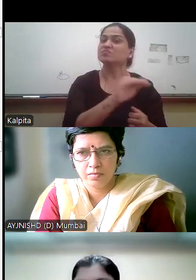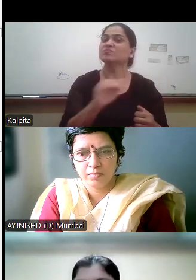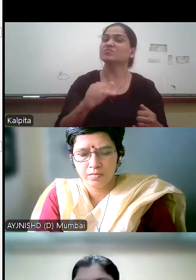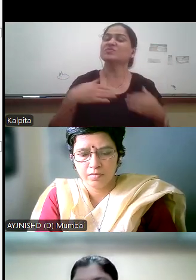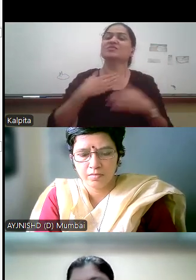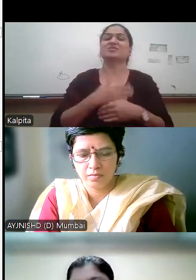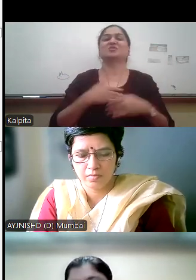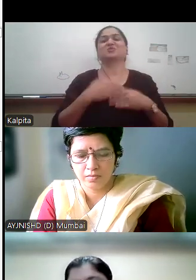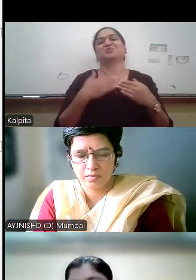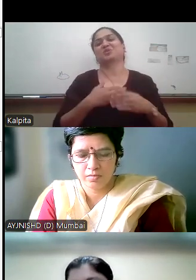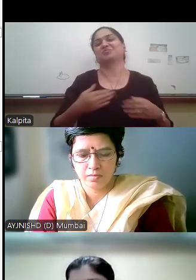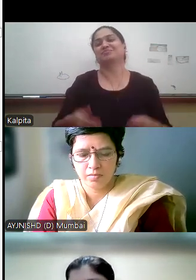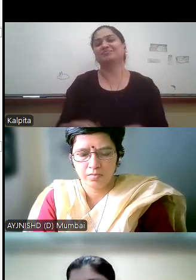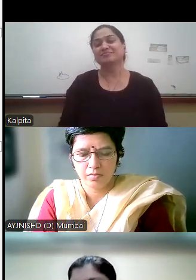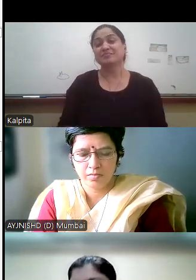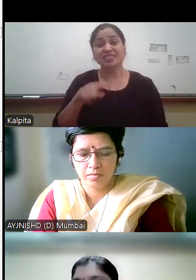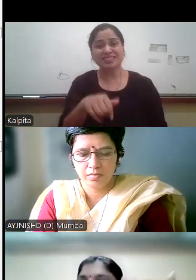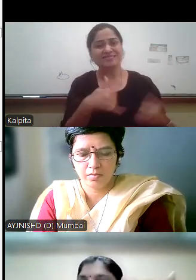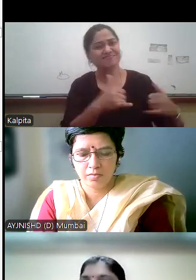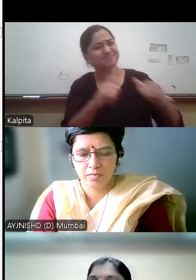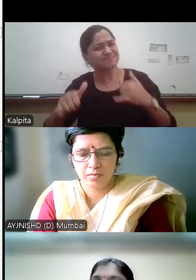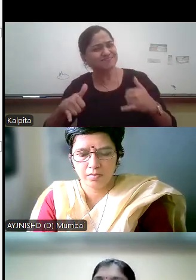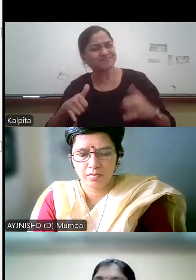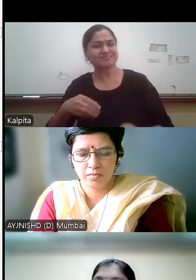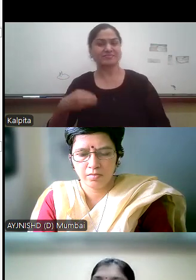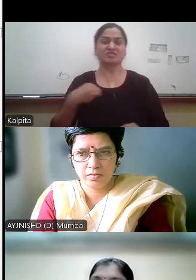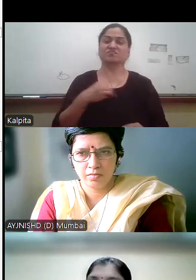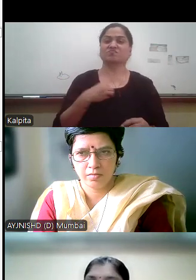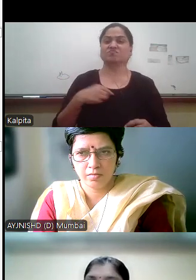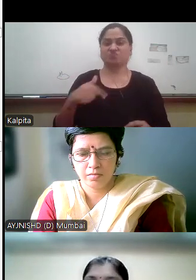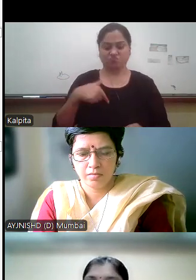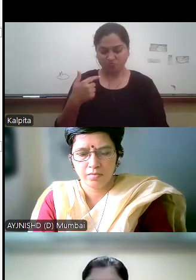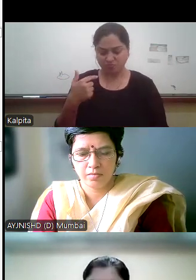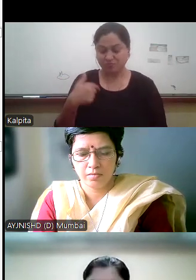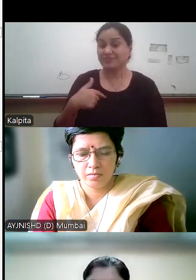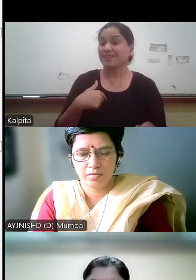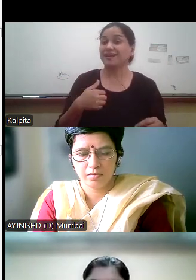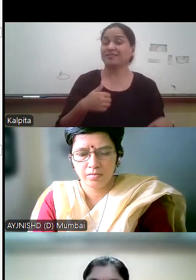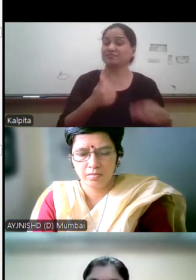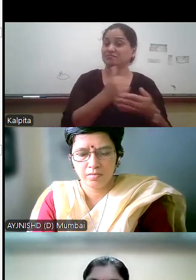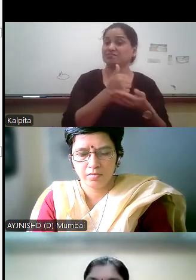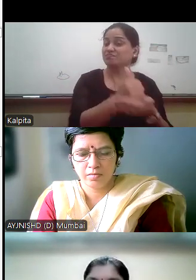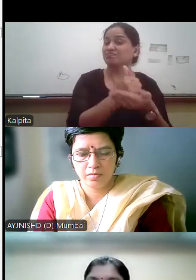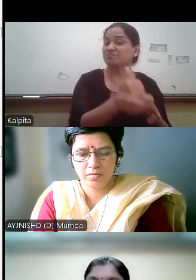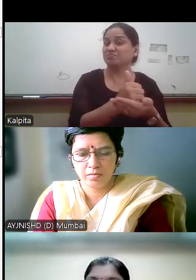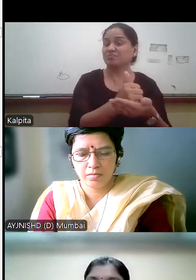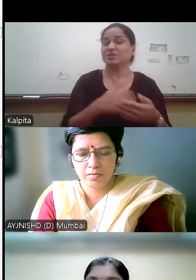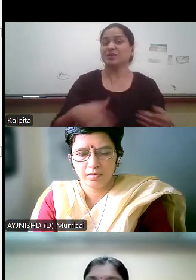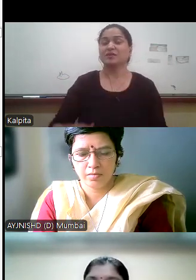the activity. So he's doing it as a play, but as a therapist we are gaining a lot of movements out of it.